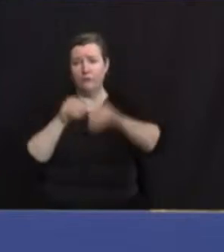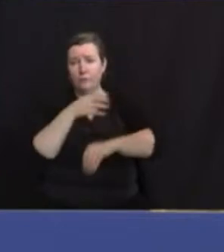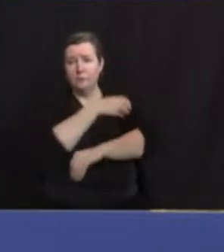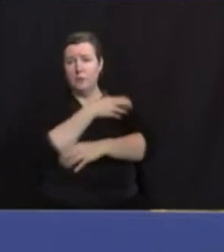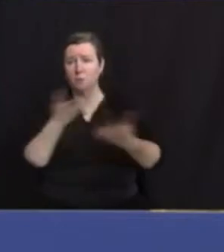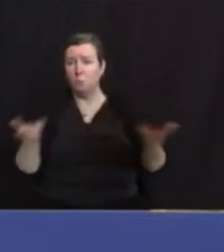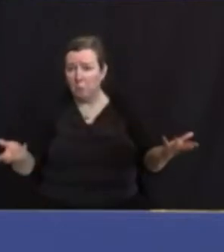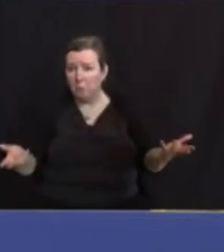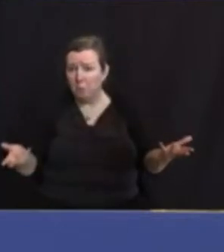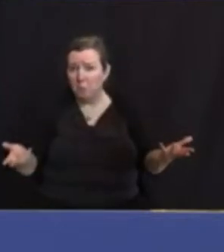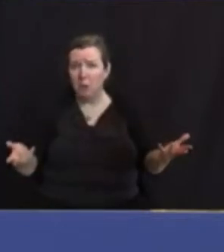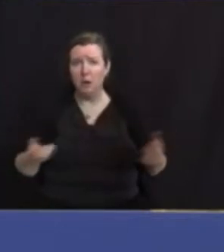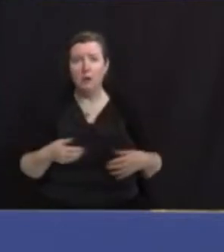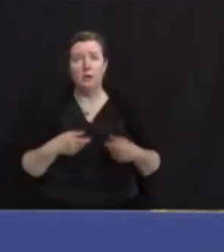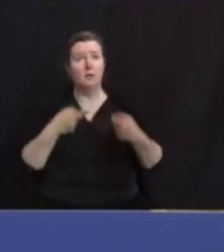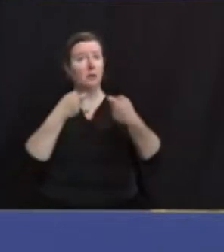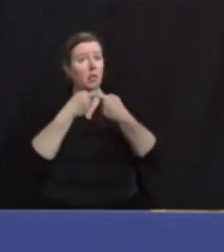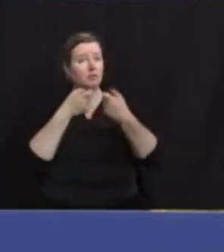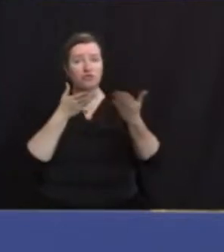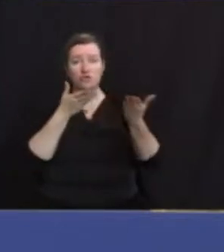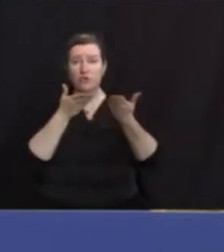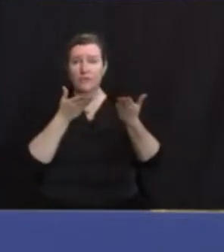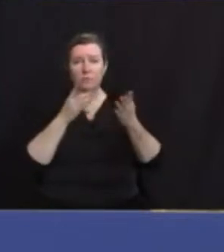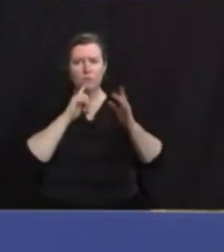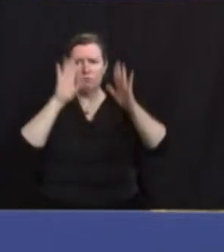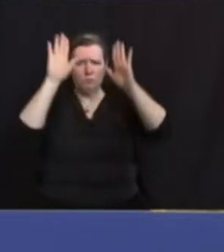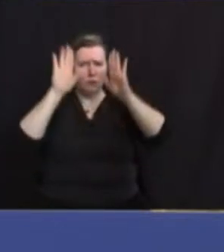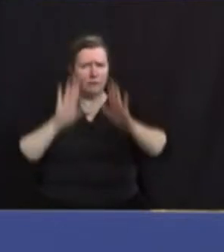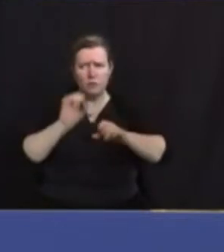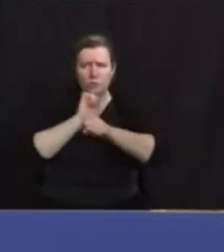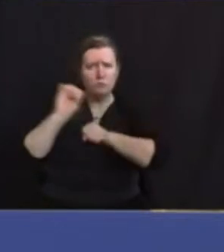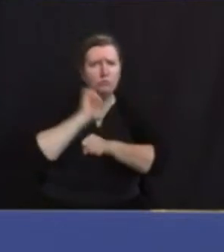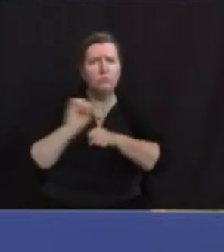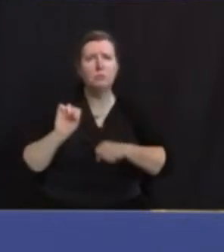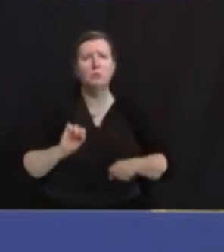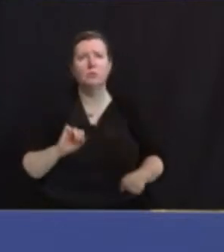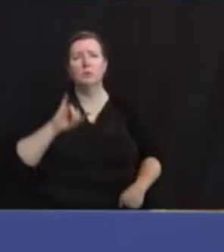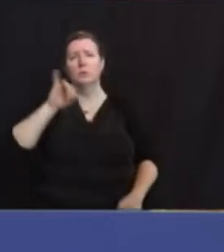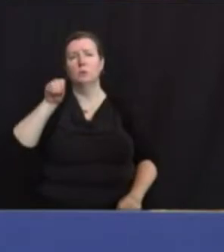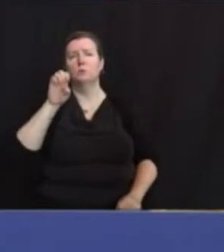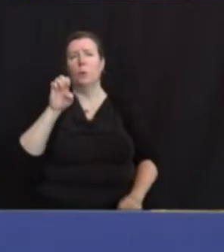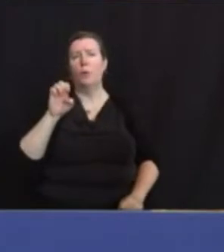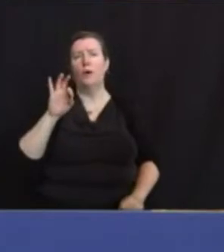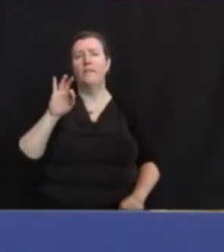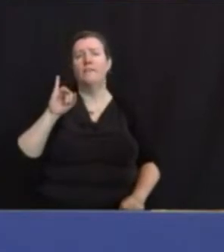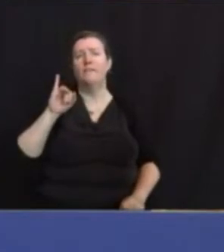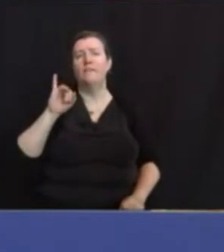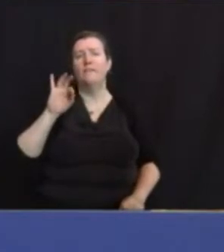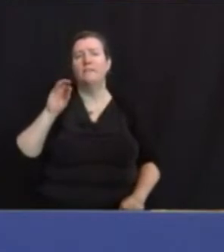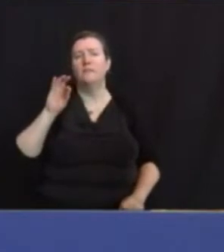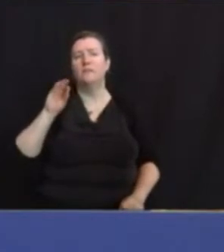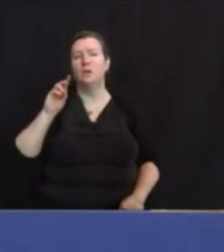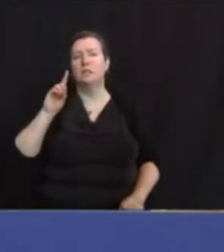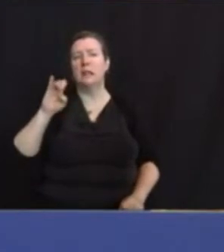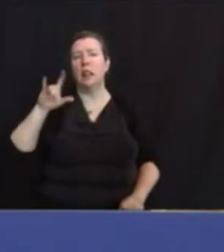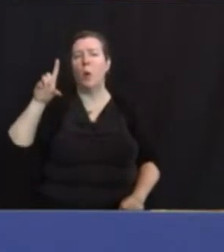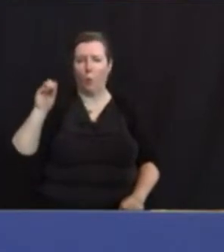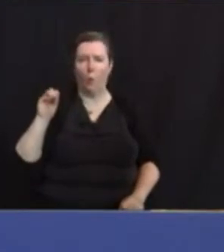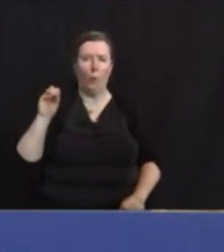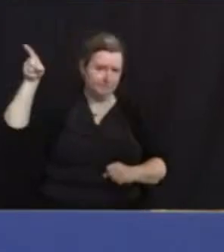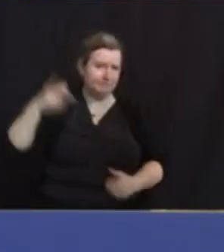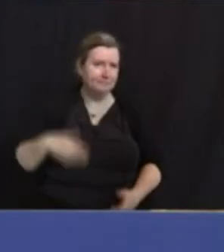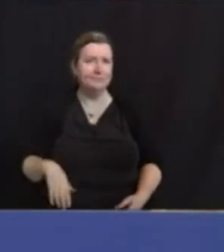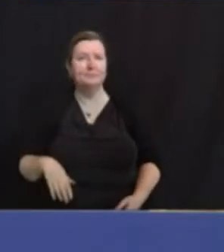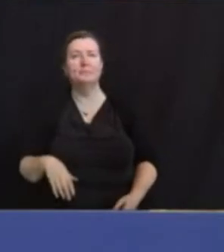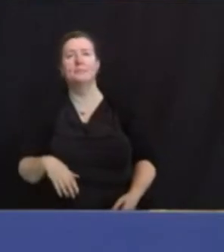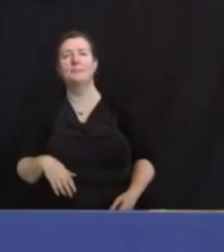service providers who did an excellent job. And again, Joe Fiordalisa at the BPU. Again, more on the weekend weather on Friday.